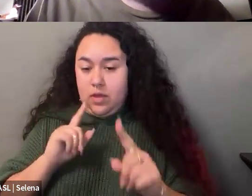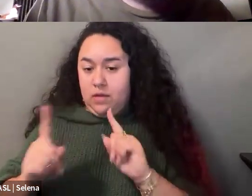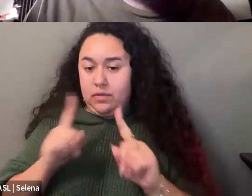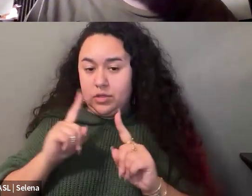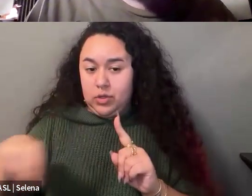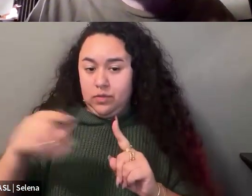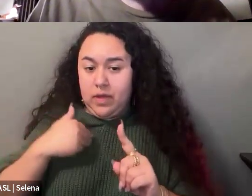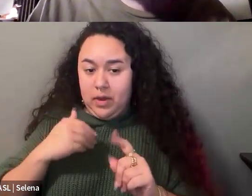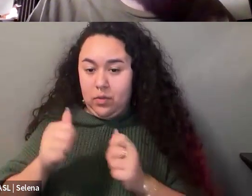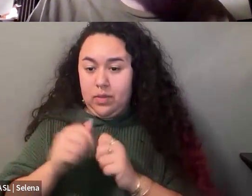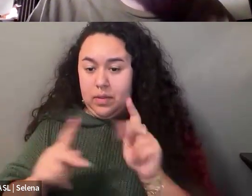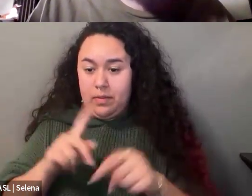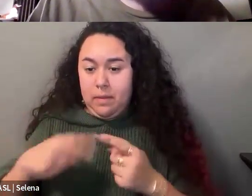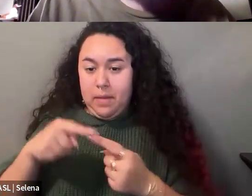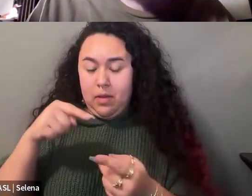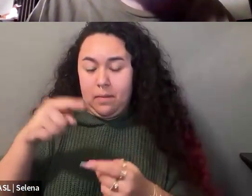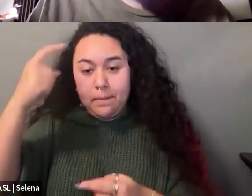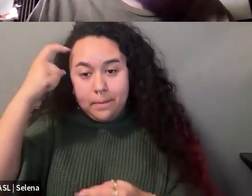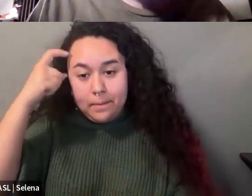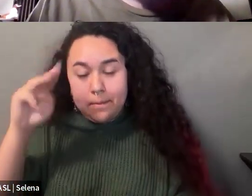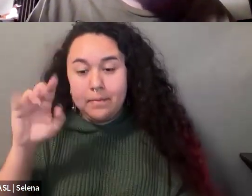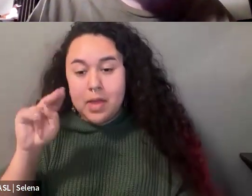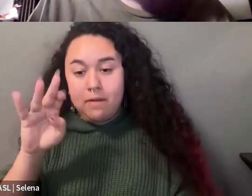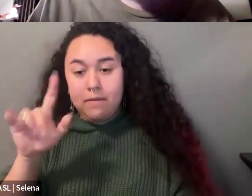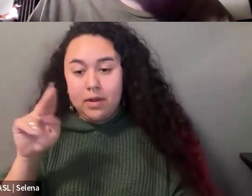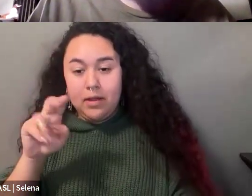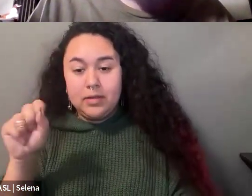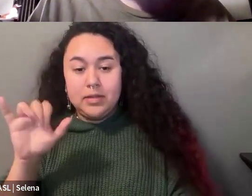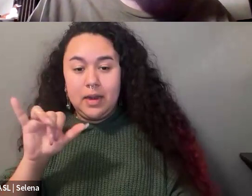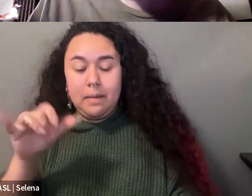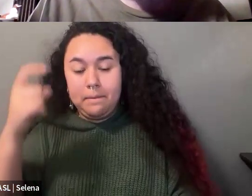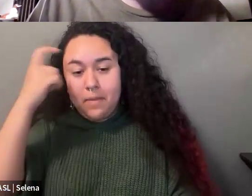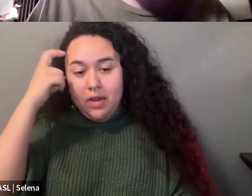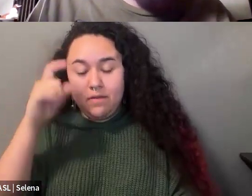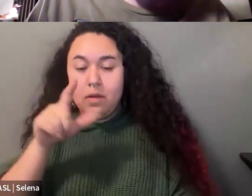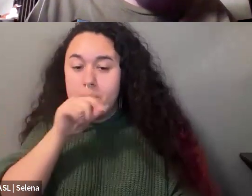conversations you've had with people about mindfulness and mindful birding?